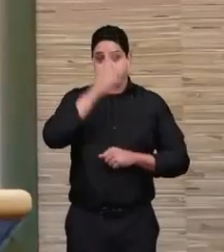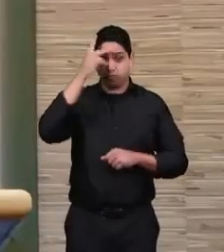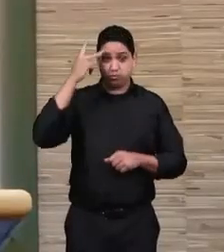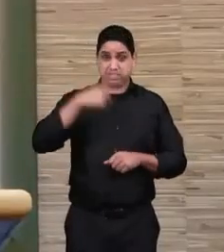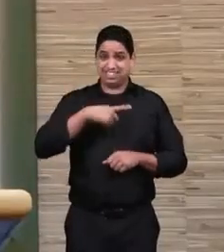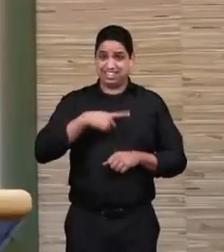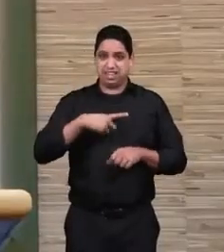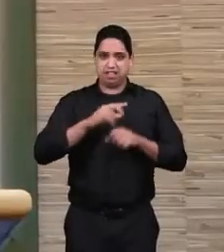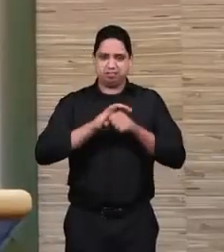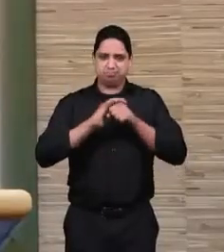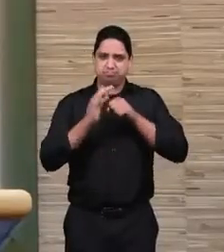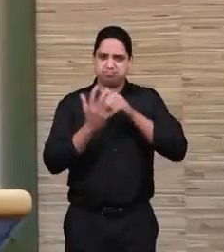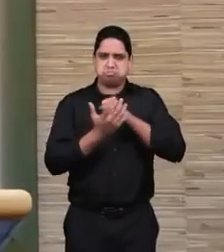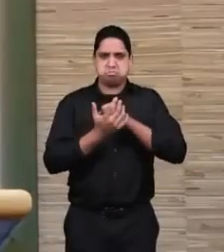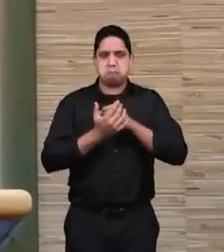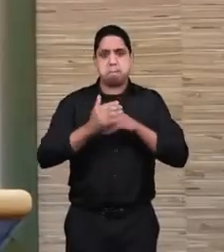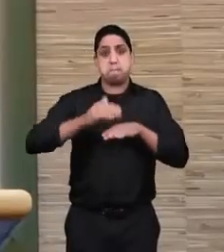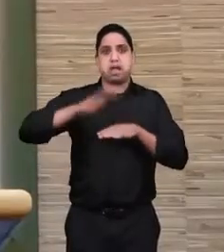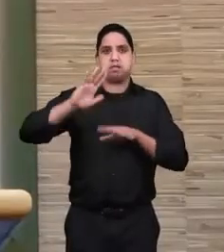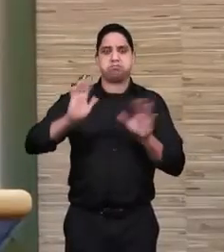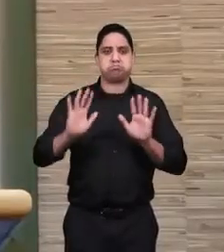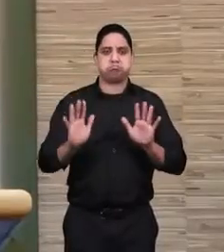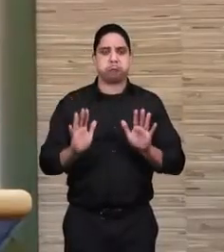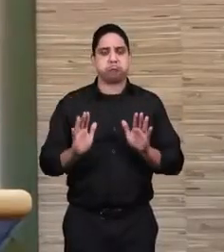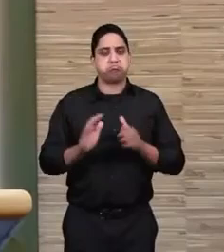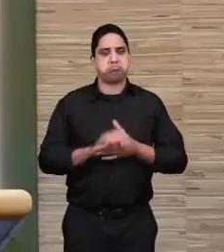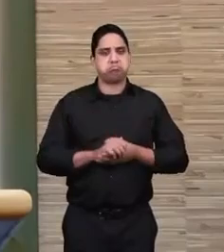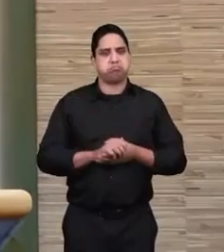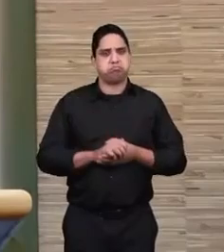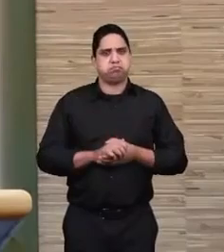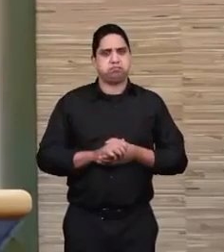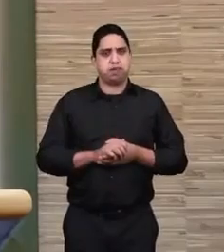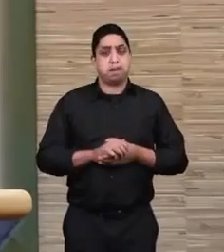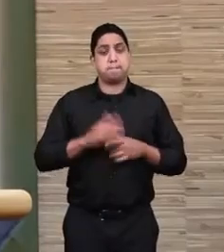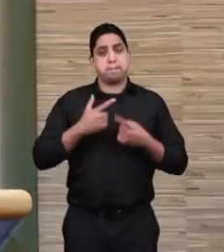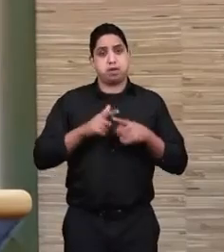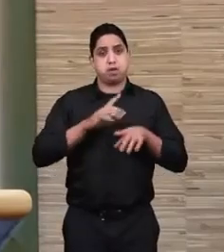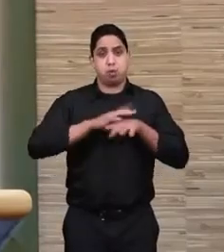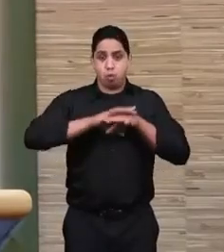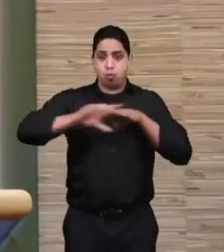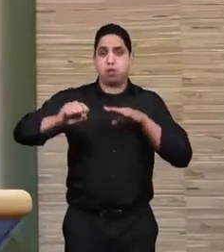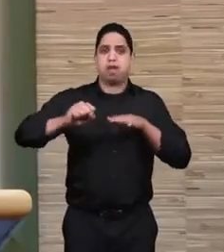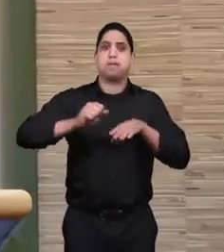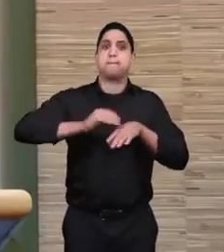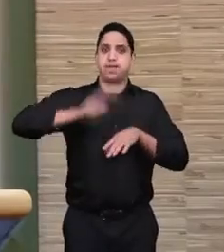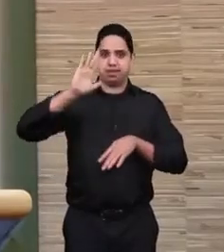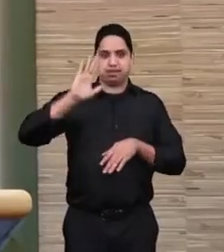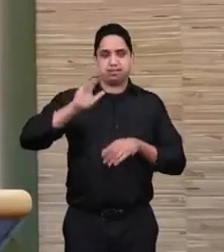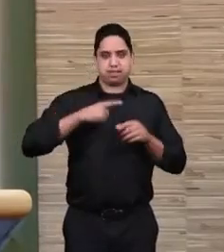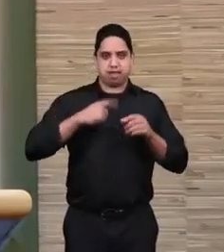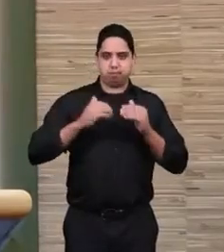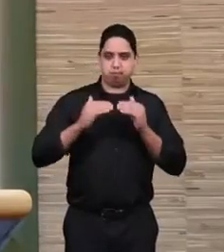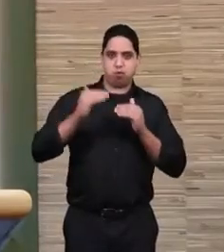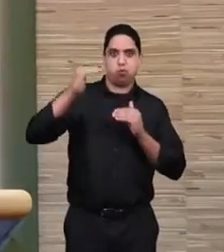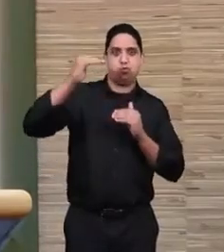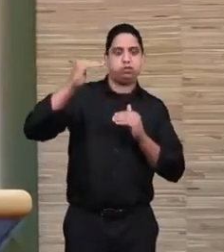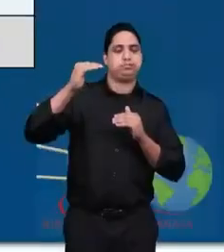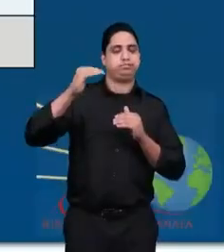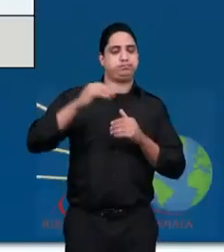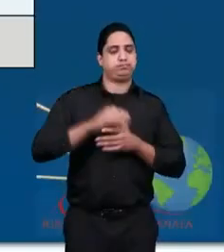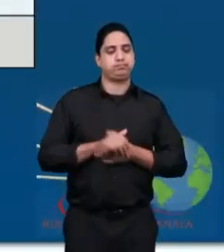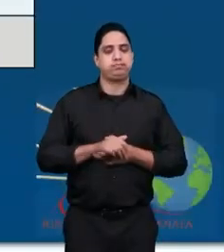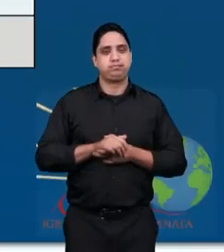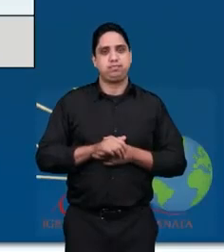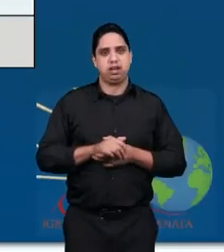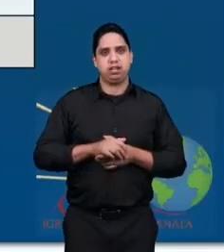not increasing, but the number of people healed is increasing. This is abroad. We